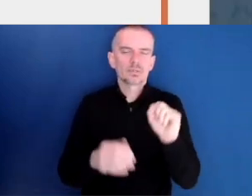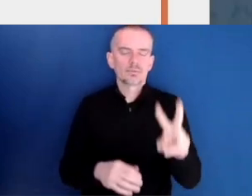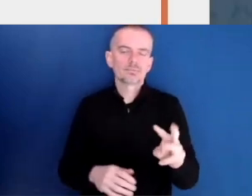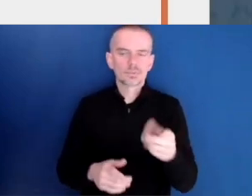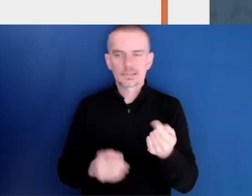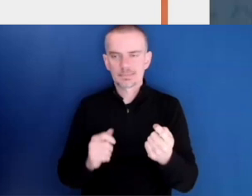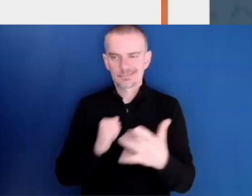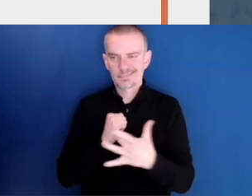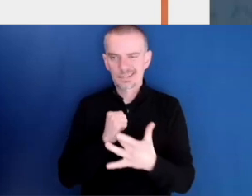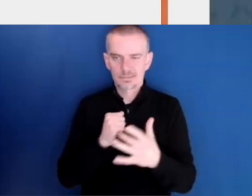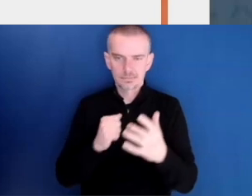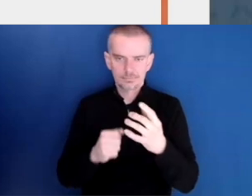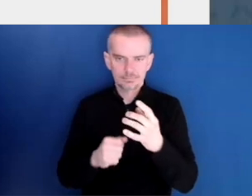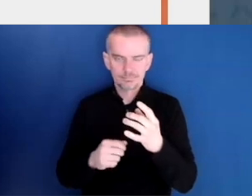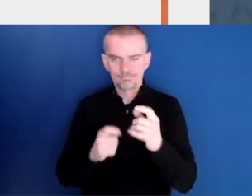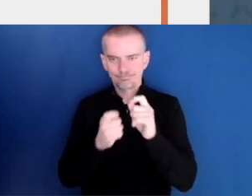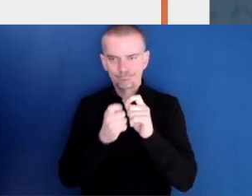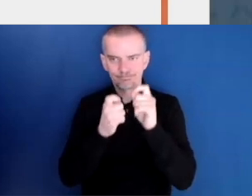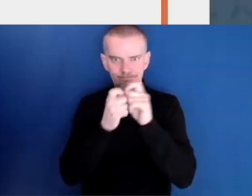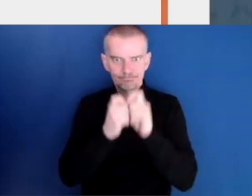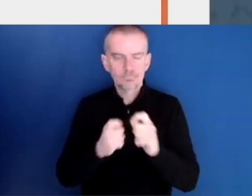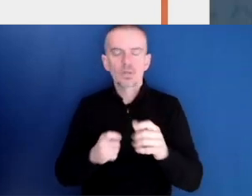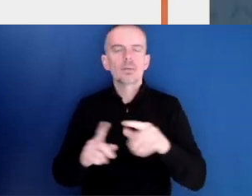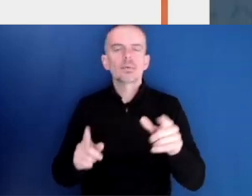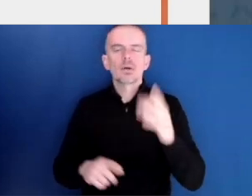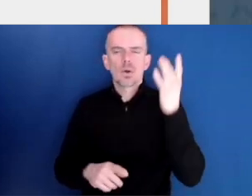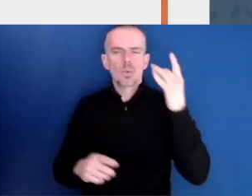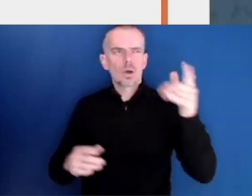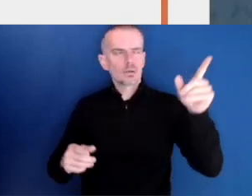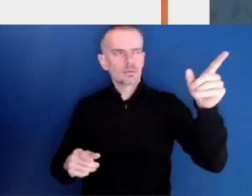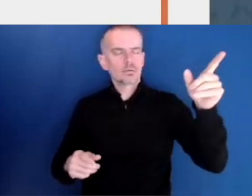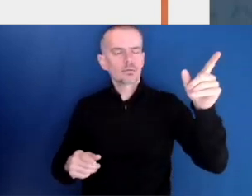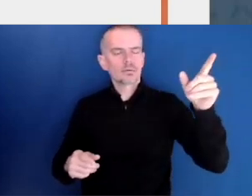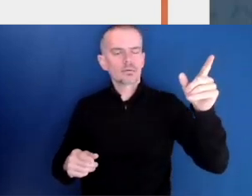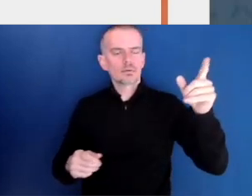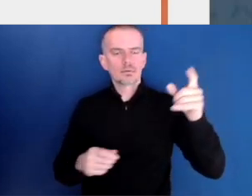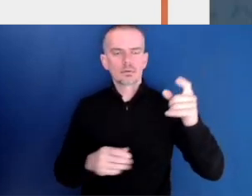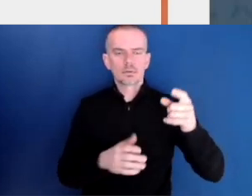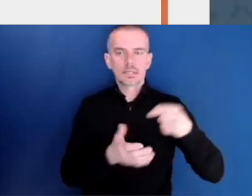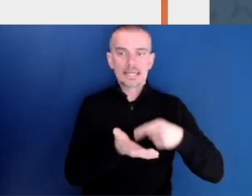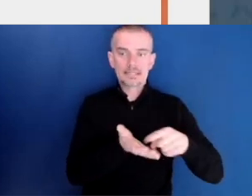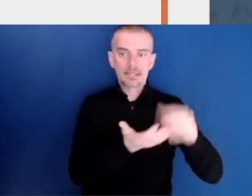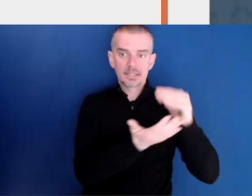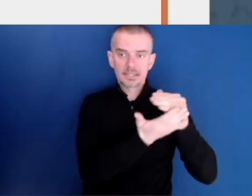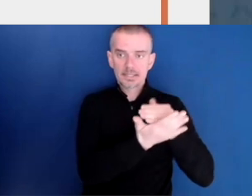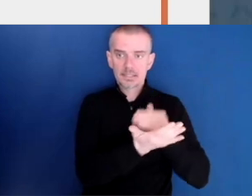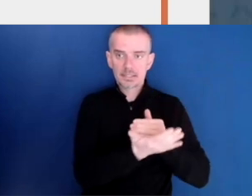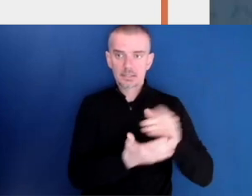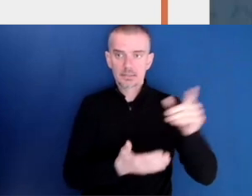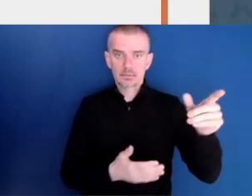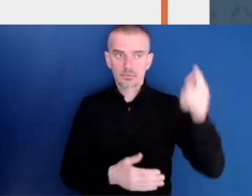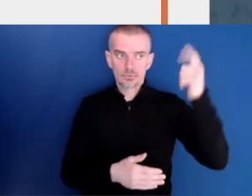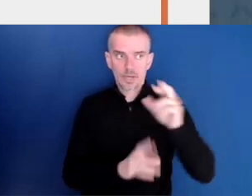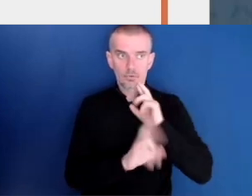here, but essentially what we want to know is, why is there a mismatch between the expenses that are listed out in our grant